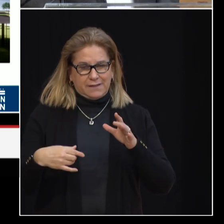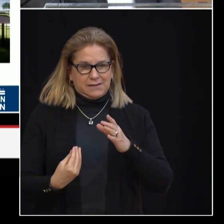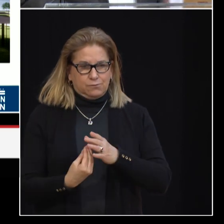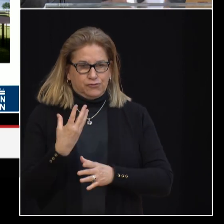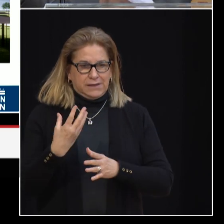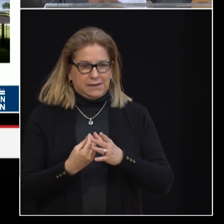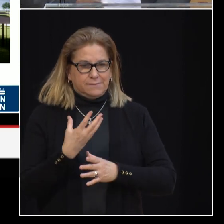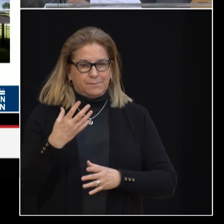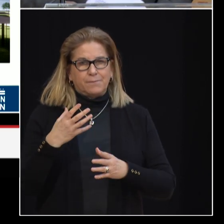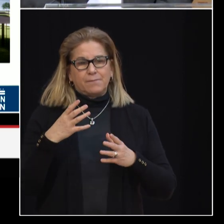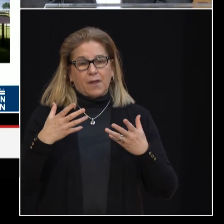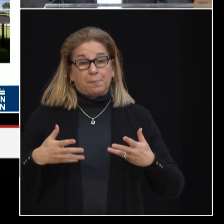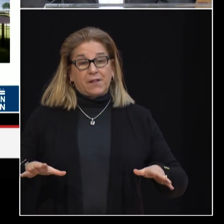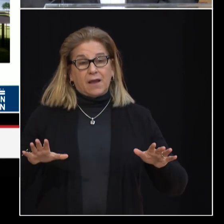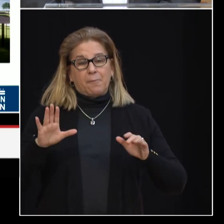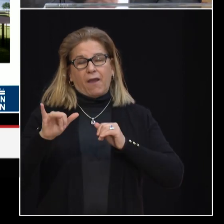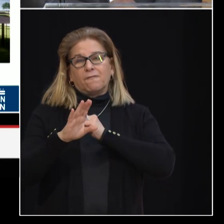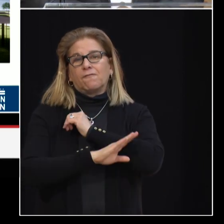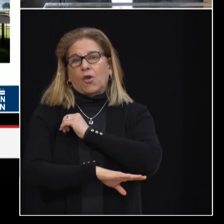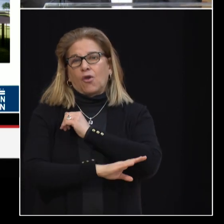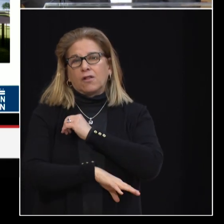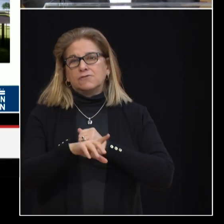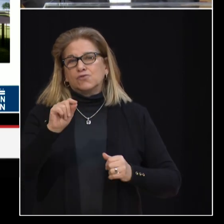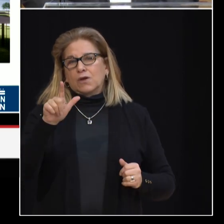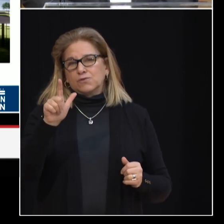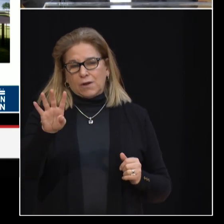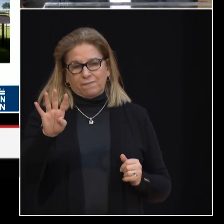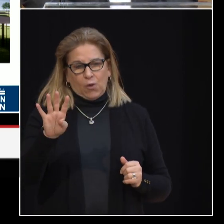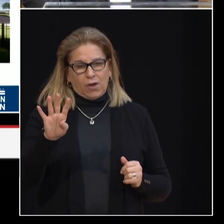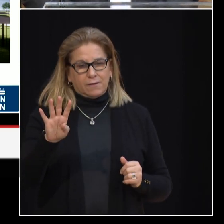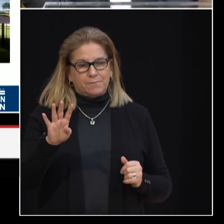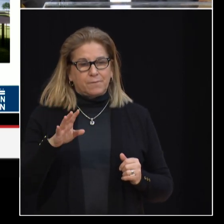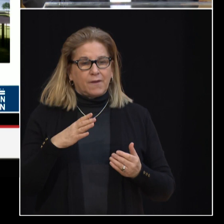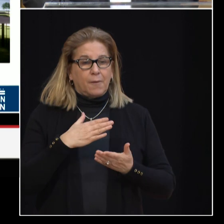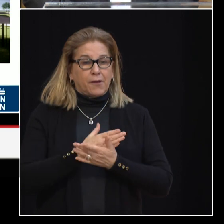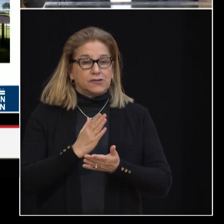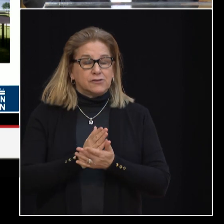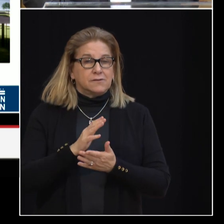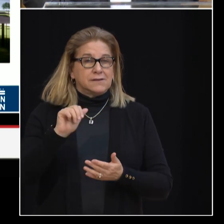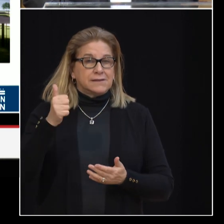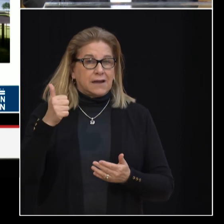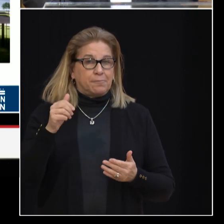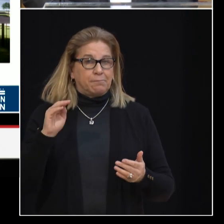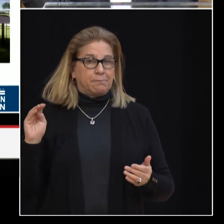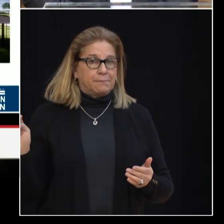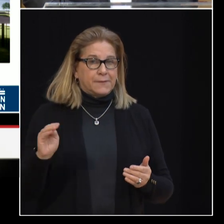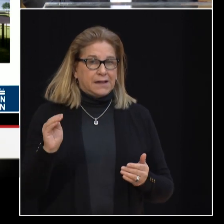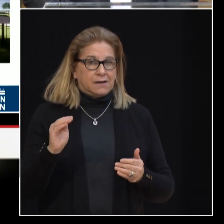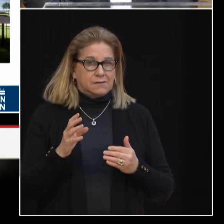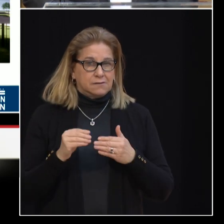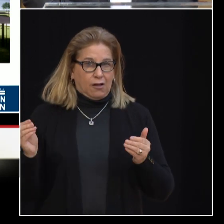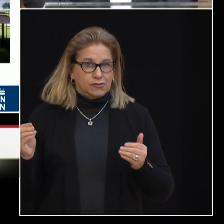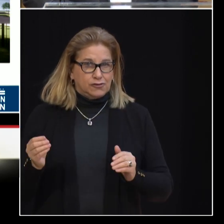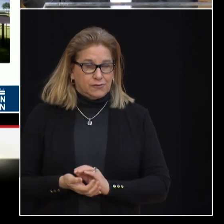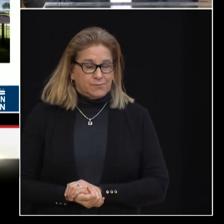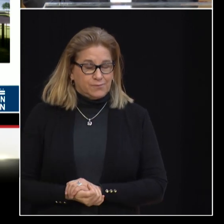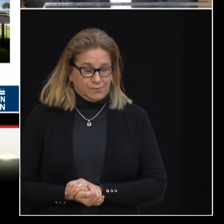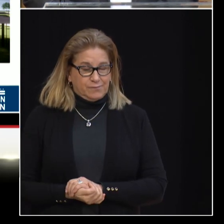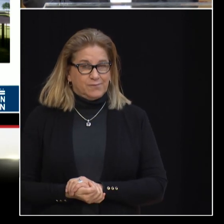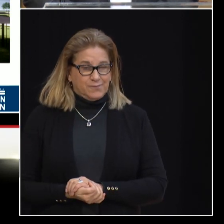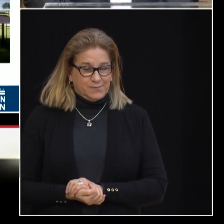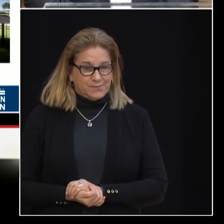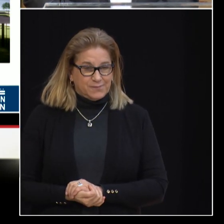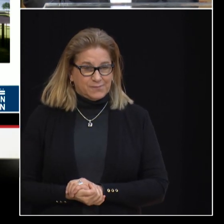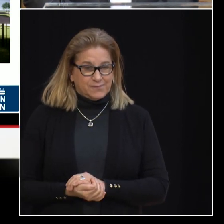at $10 million. On behalf of this Public Safety and Justice Cluster, we are working on the Office of